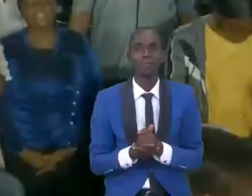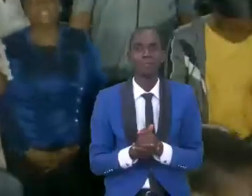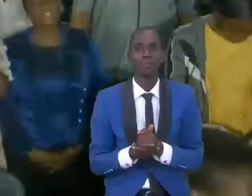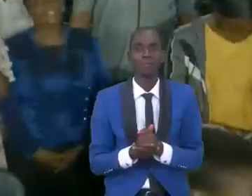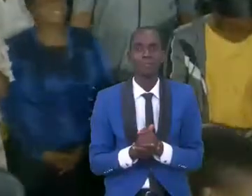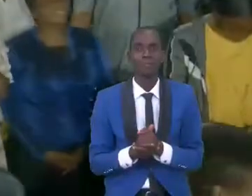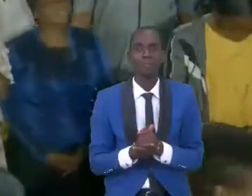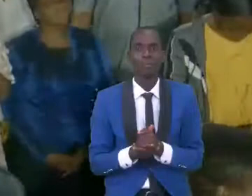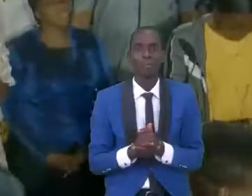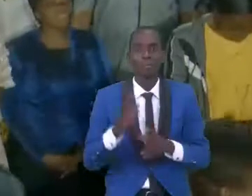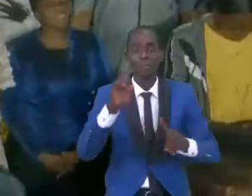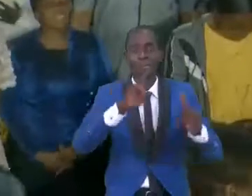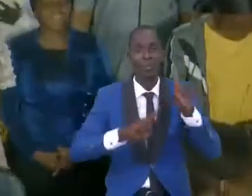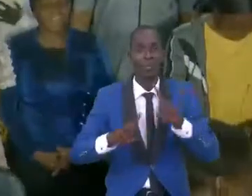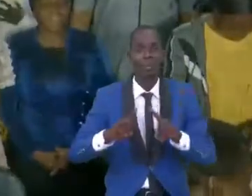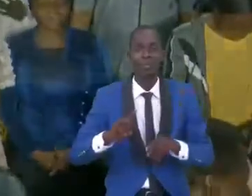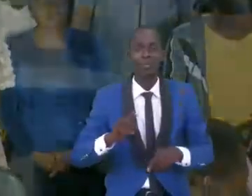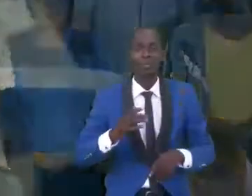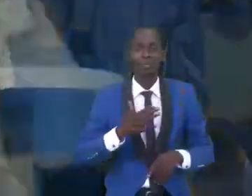My tongue.